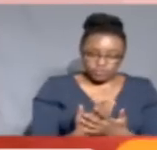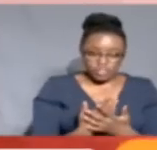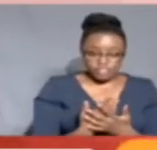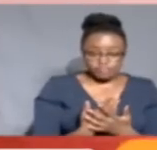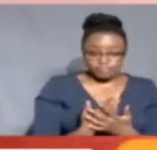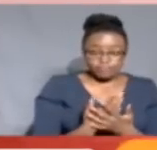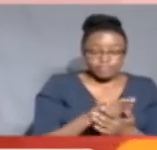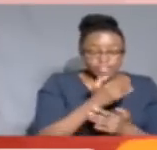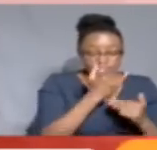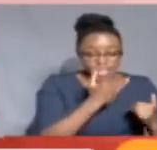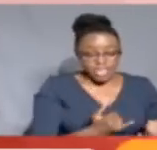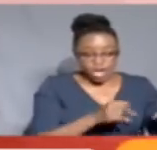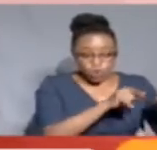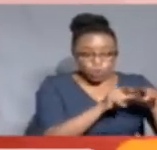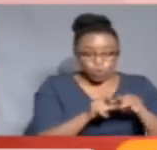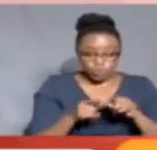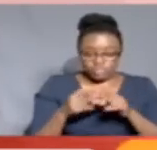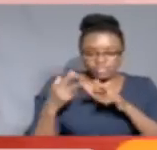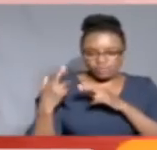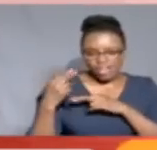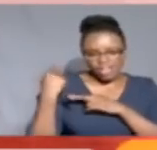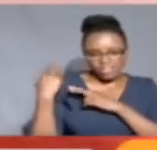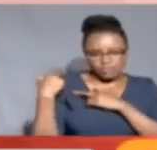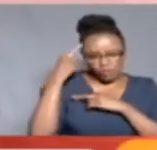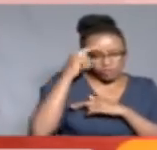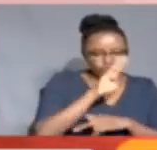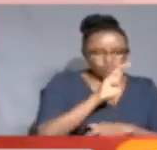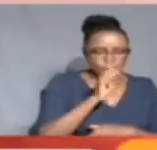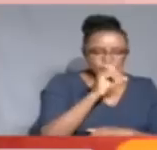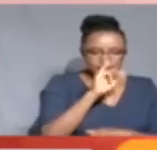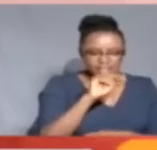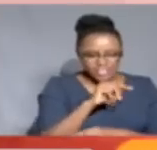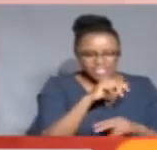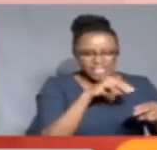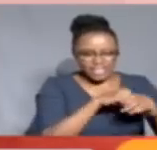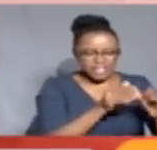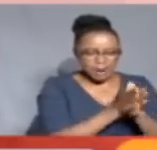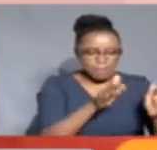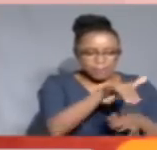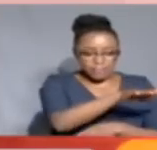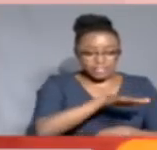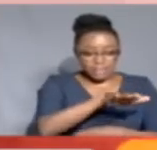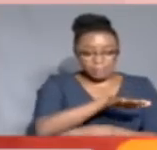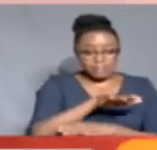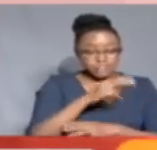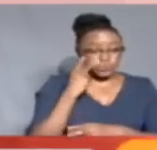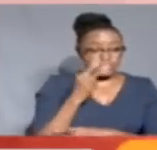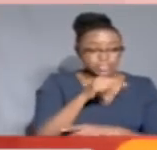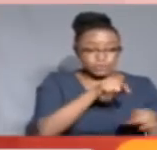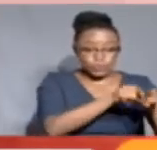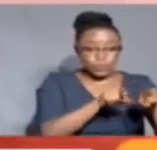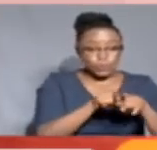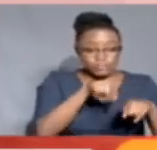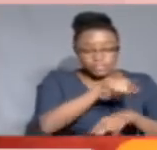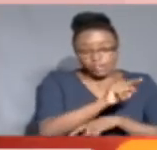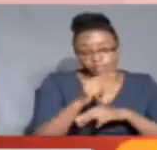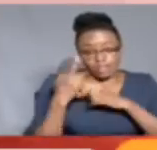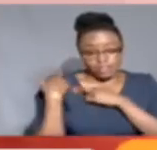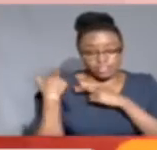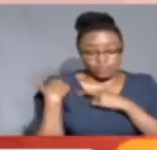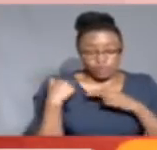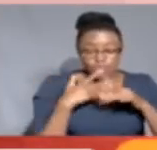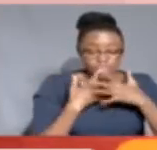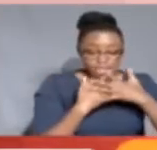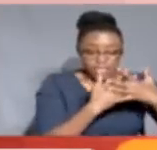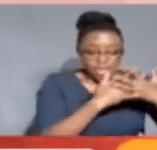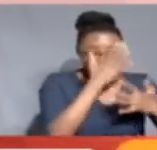And the young ones also, they arrest for gambling in public places. So you find that they are also arrested. They are also